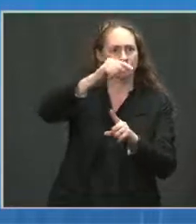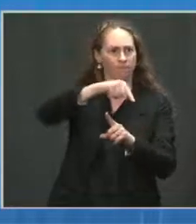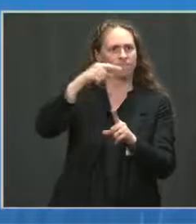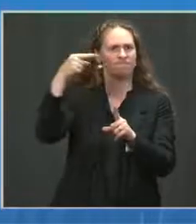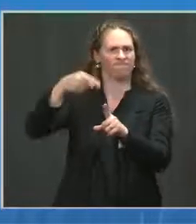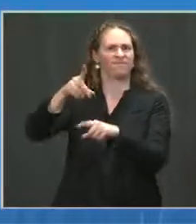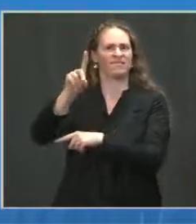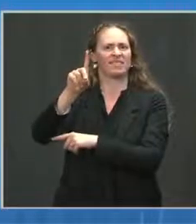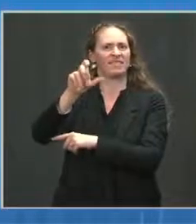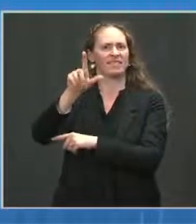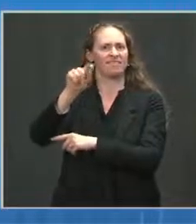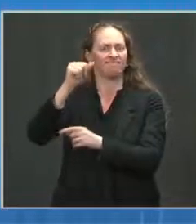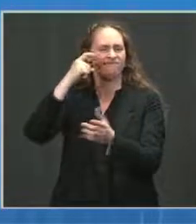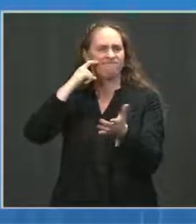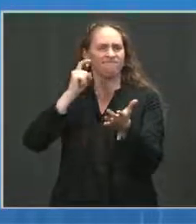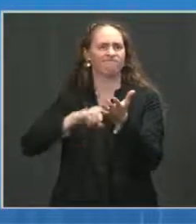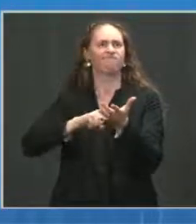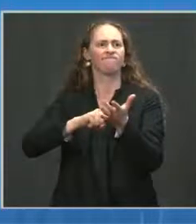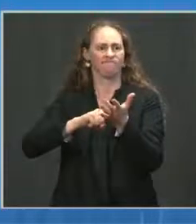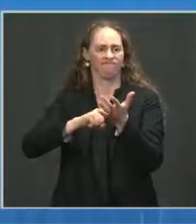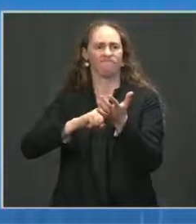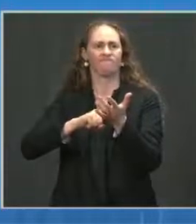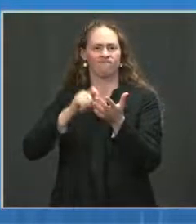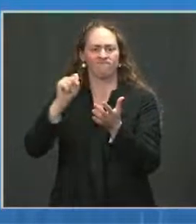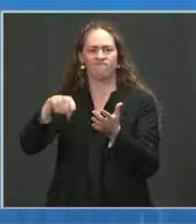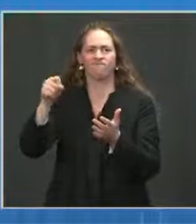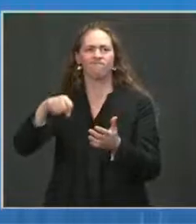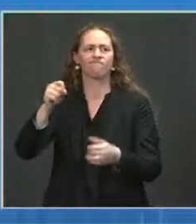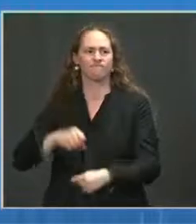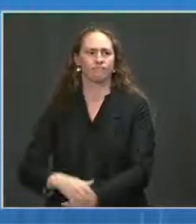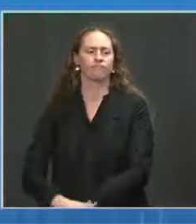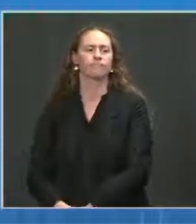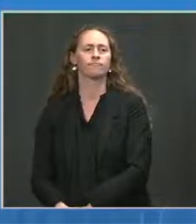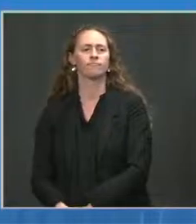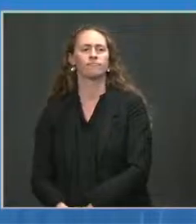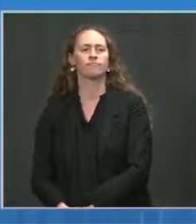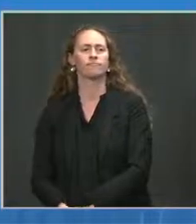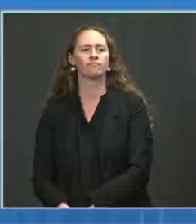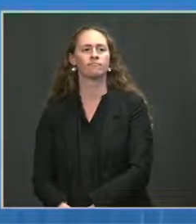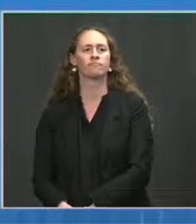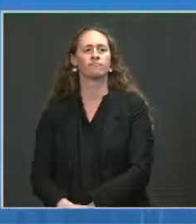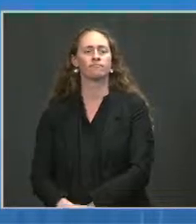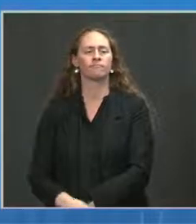with a variant, you don't get the kind of protection that you would have hoped to